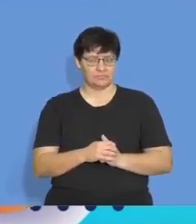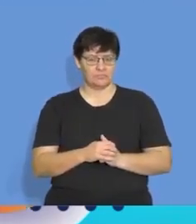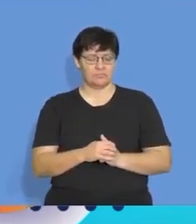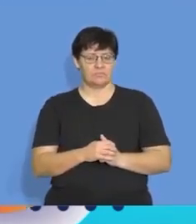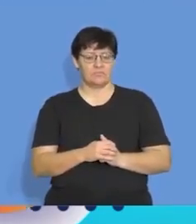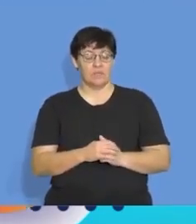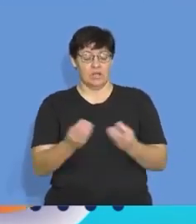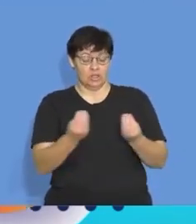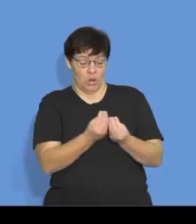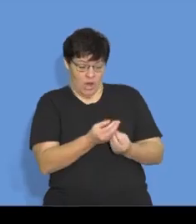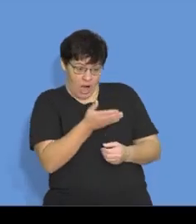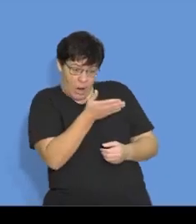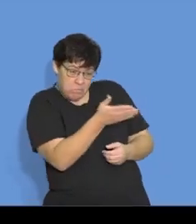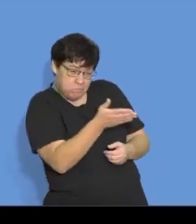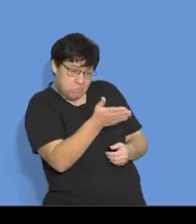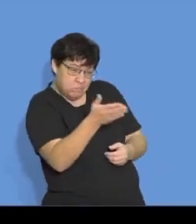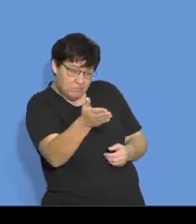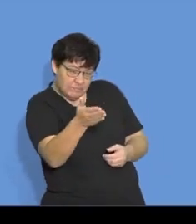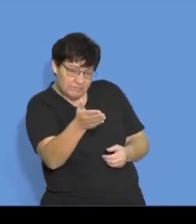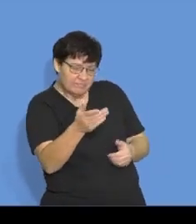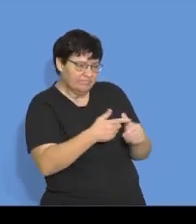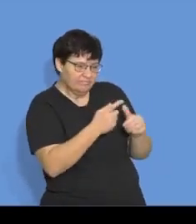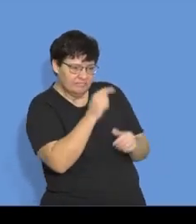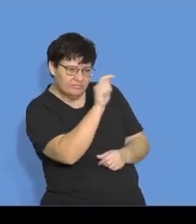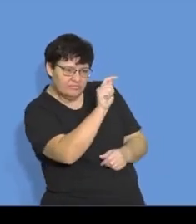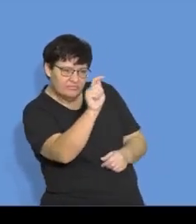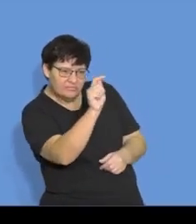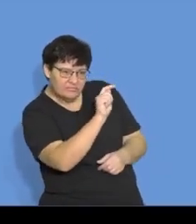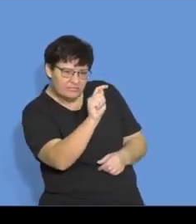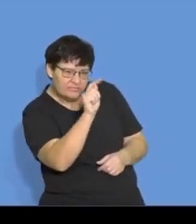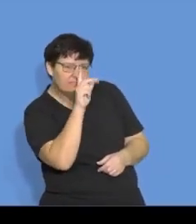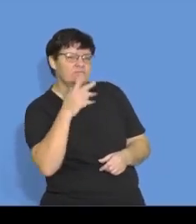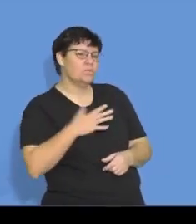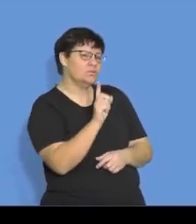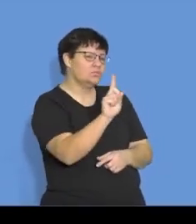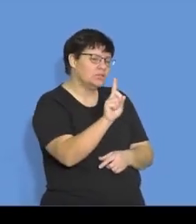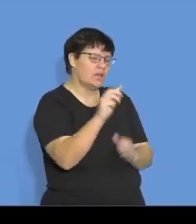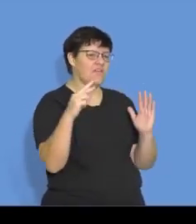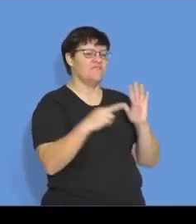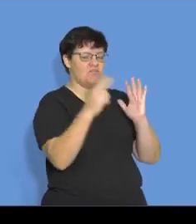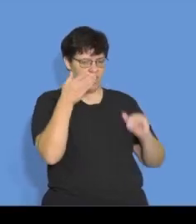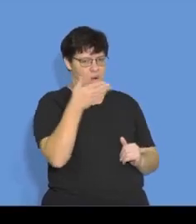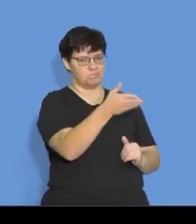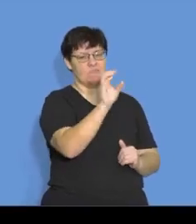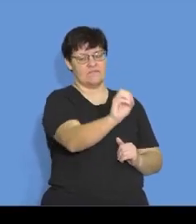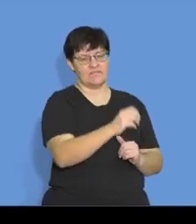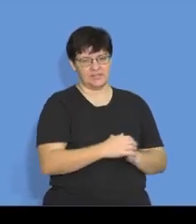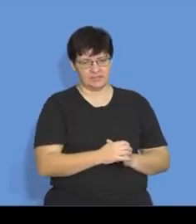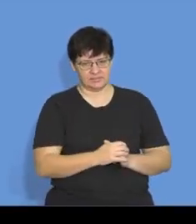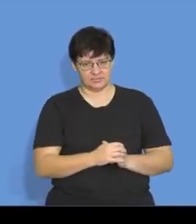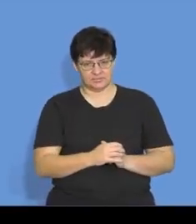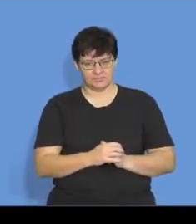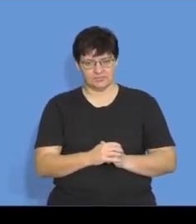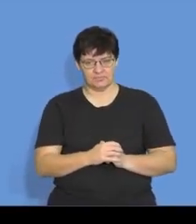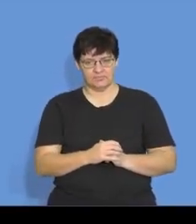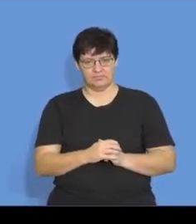The physical stock taking is conducted to verify the stock on hand. In